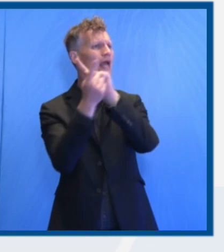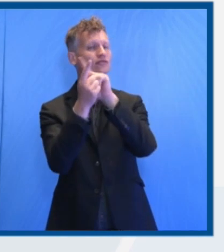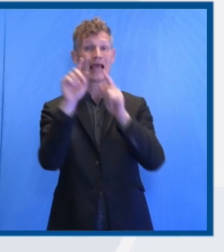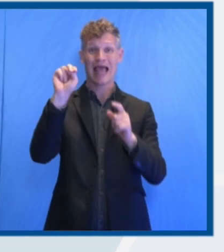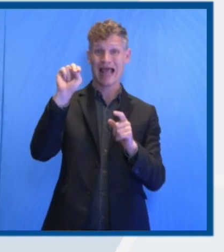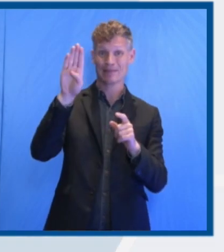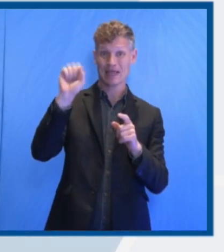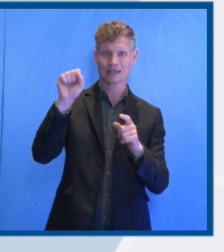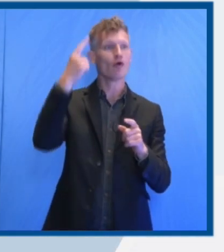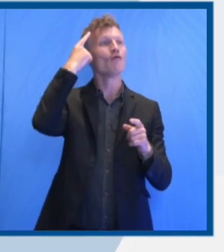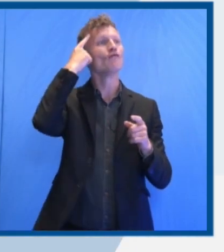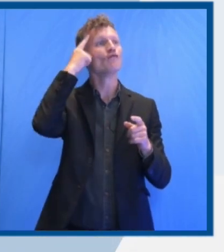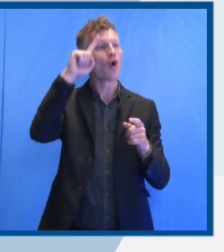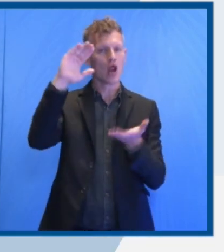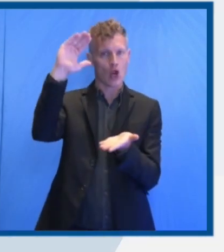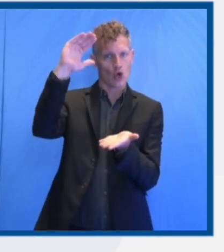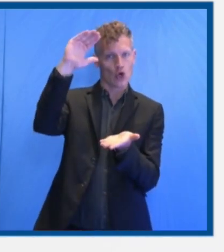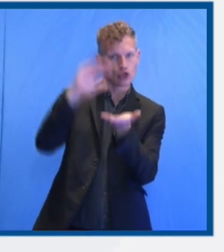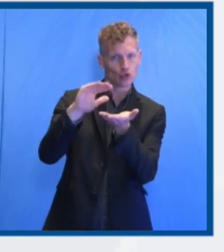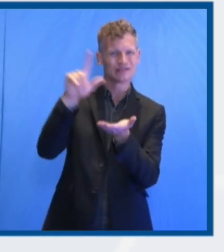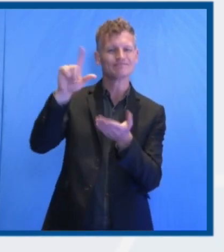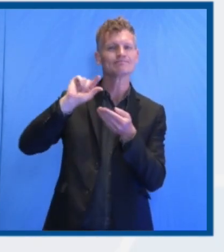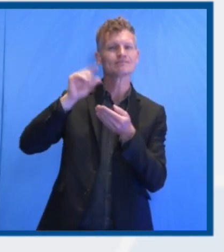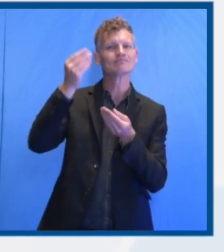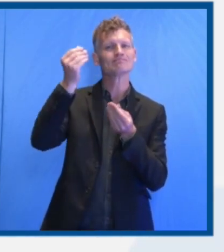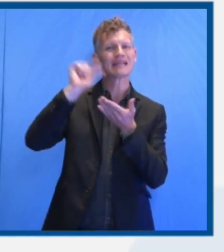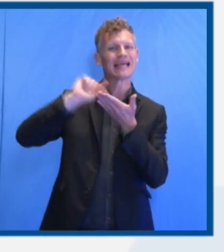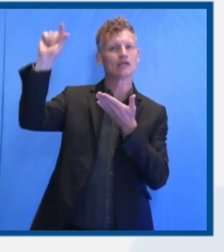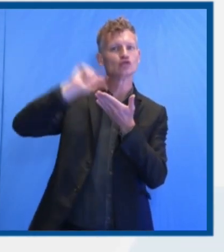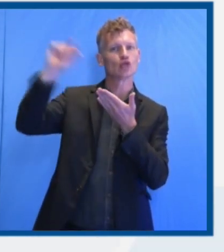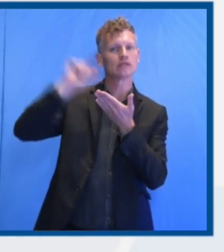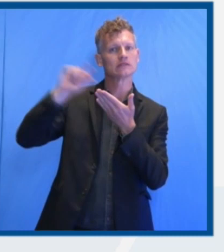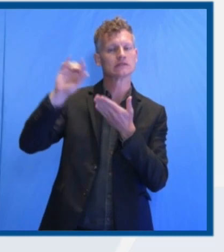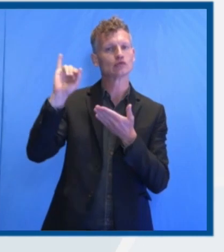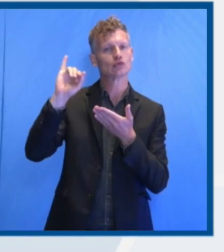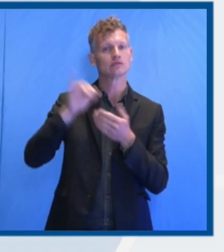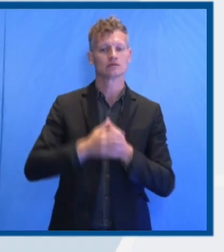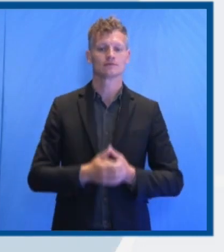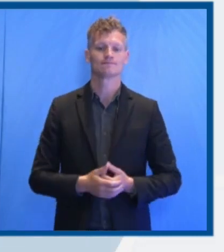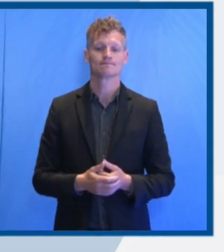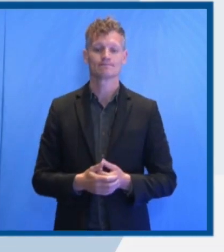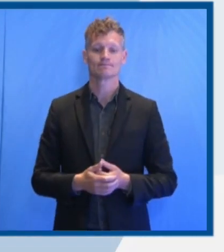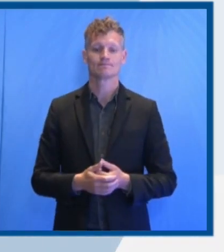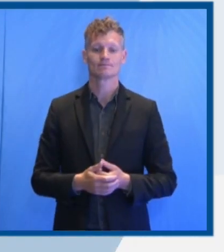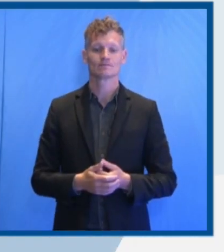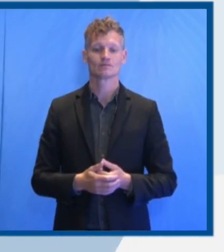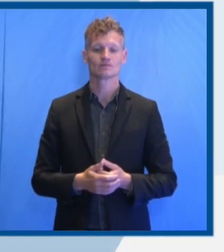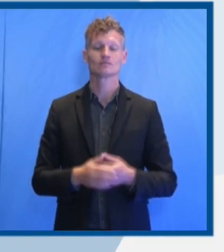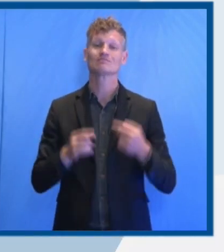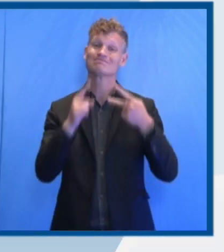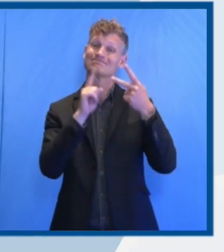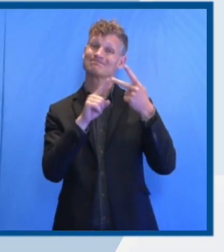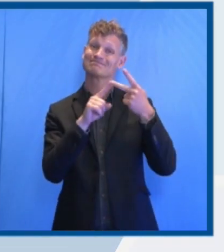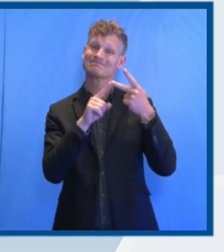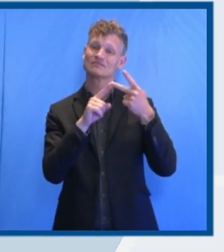And maybe related to that would be, in order to mainstream nature-based solutions, you will have to sell the